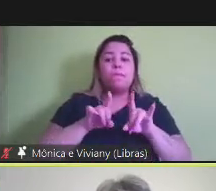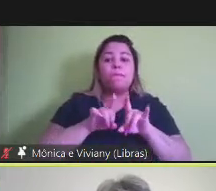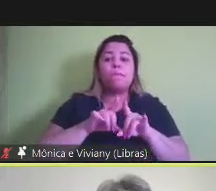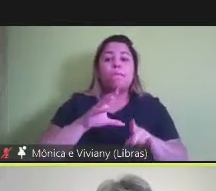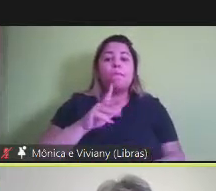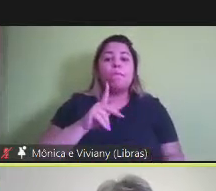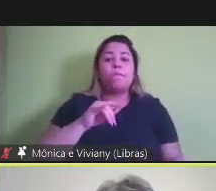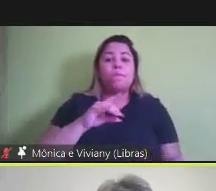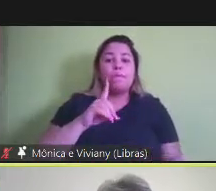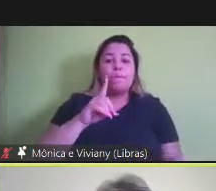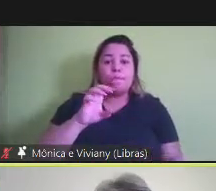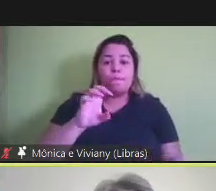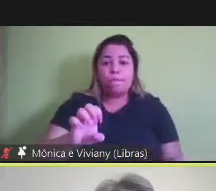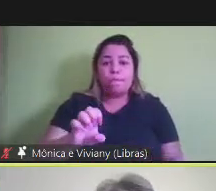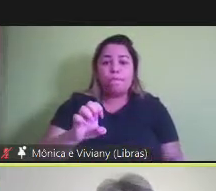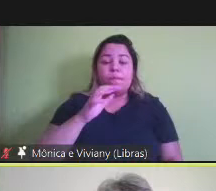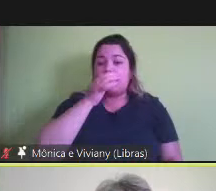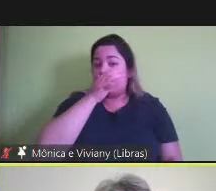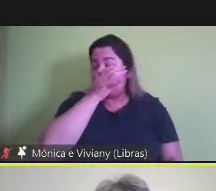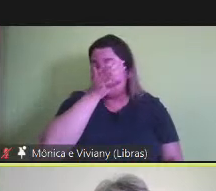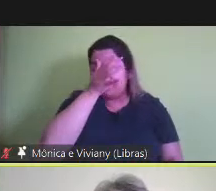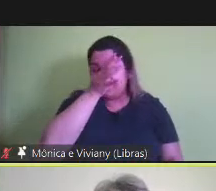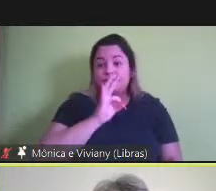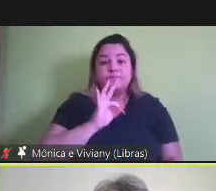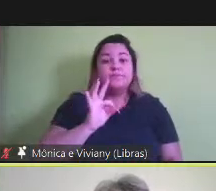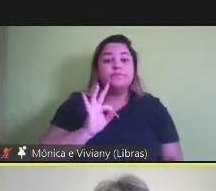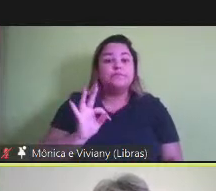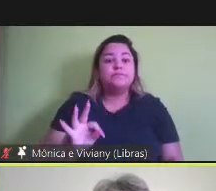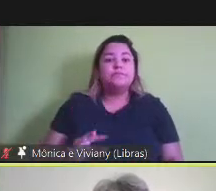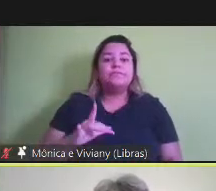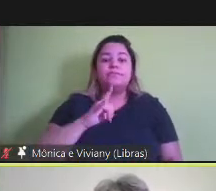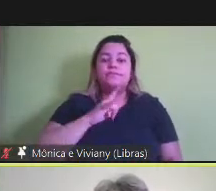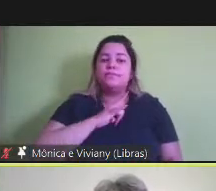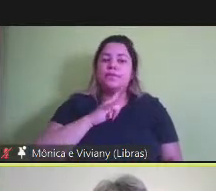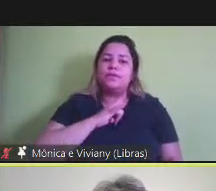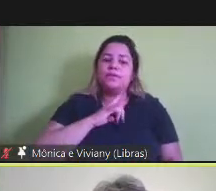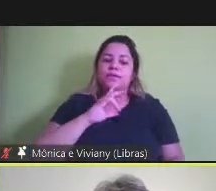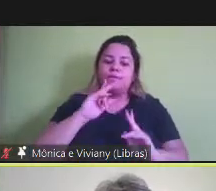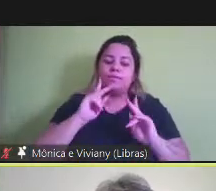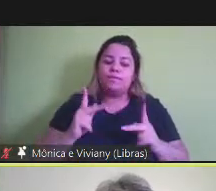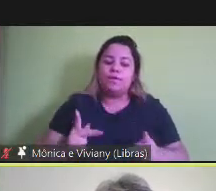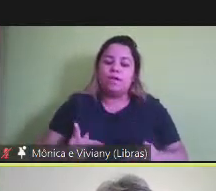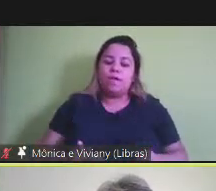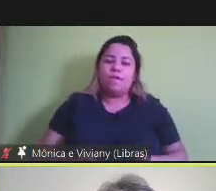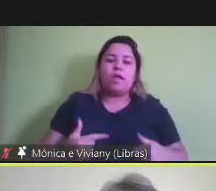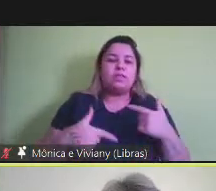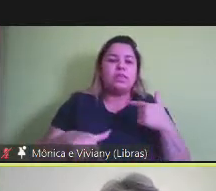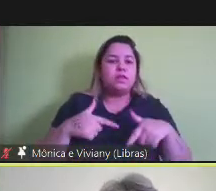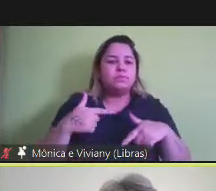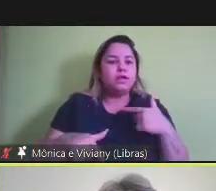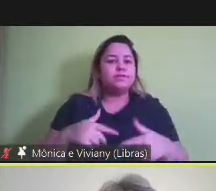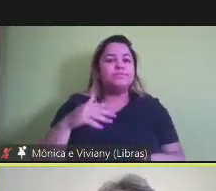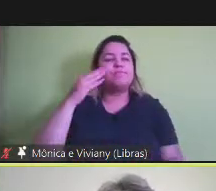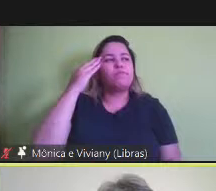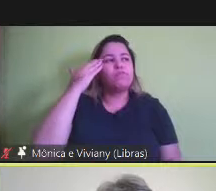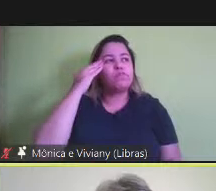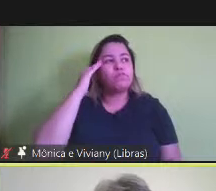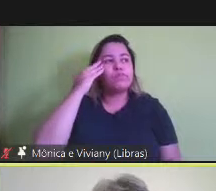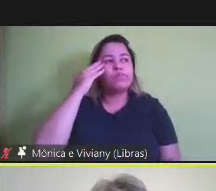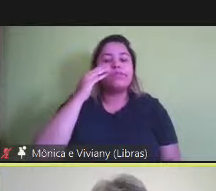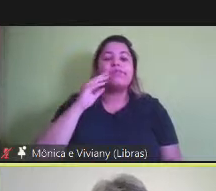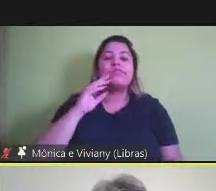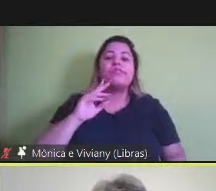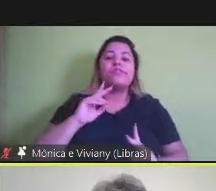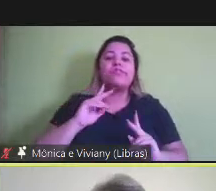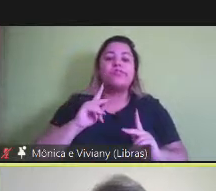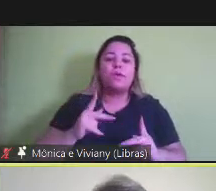technical capacity, everyone has skills, and I don't believe there is a human being without skills. When we